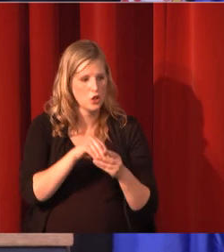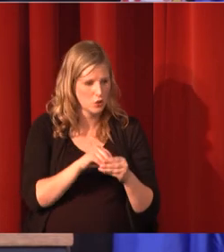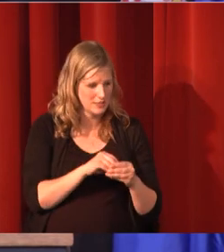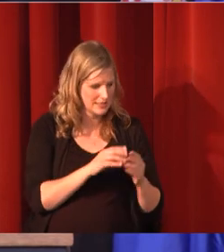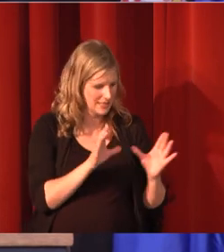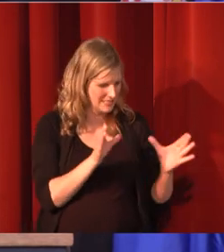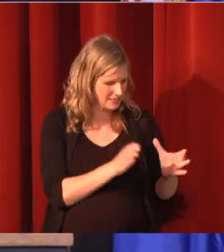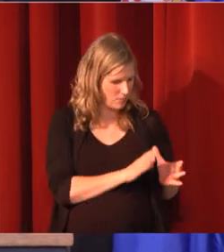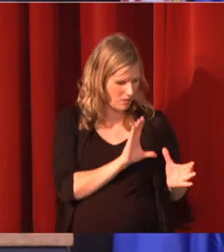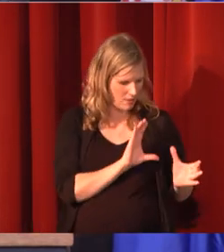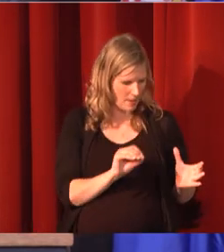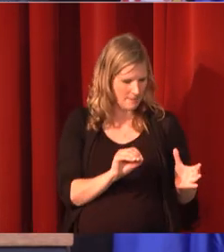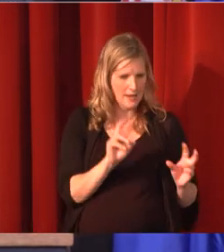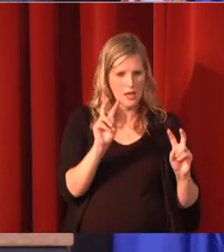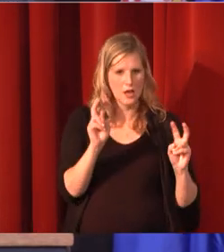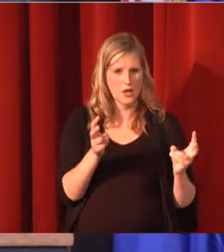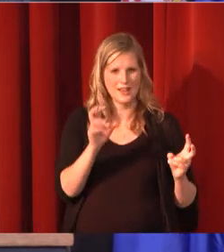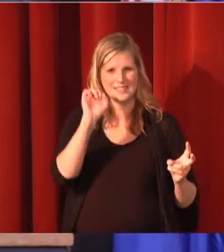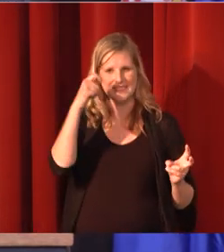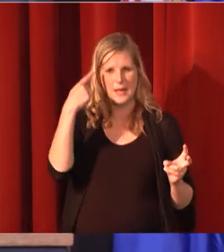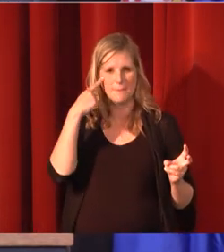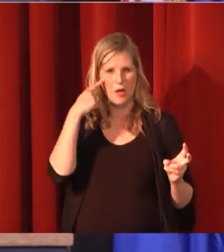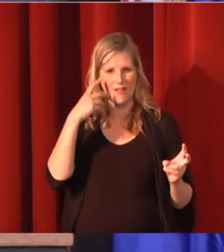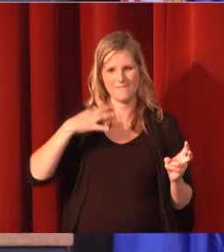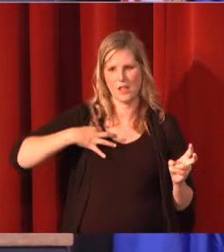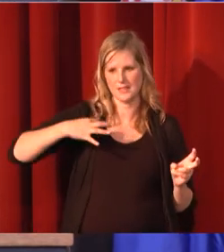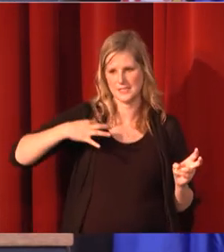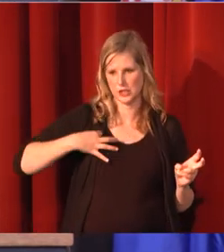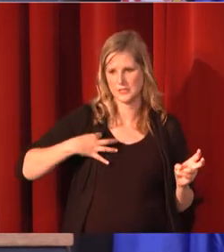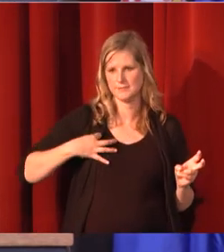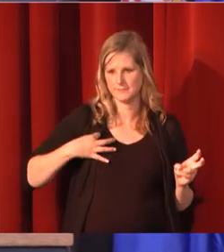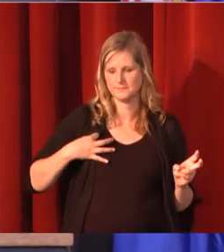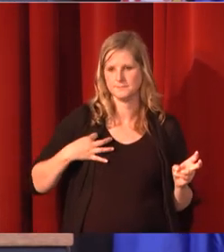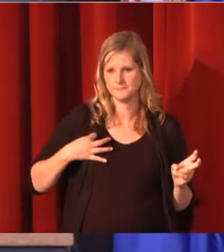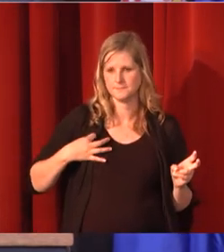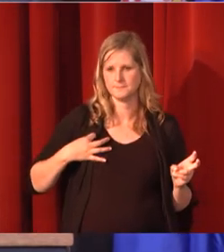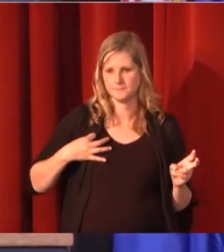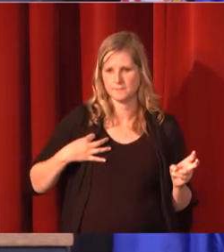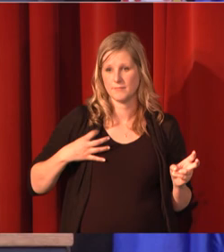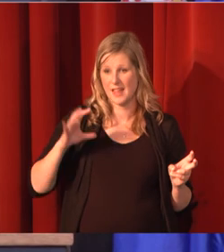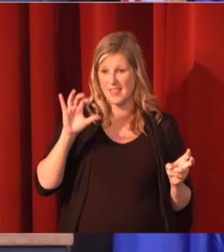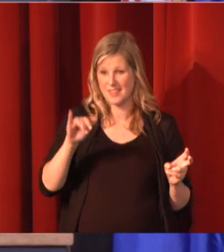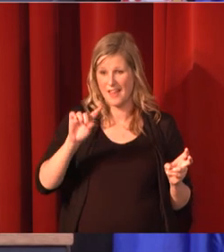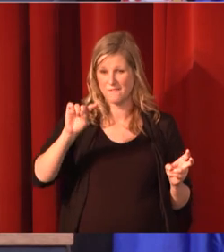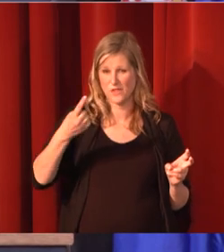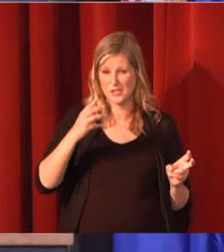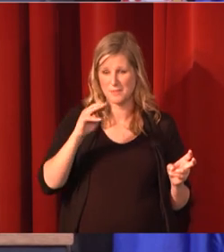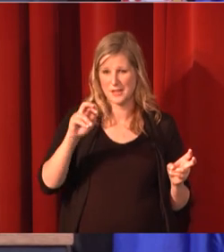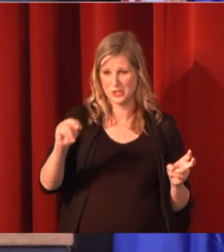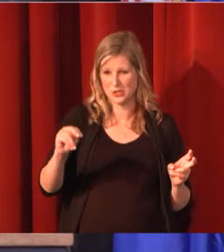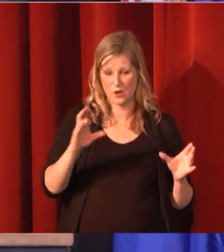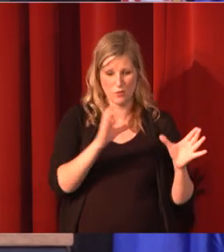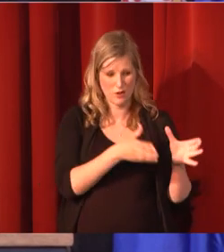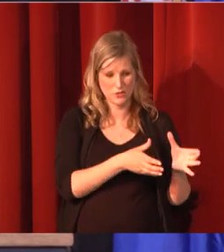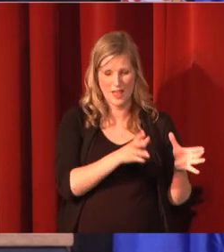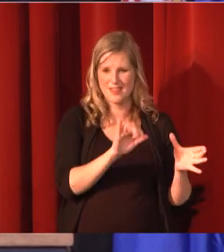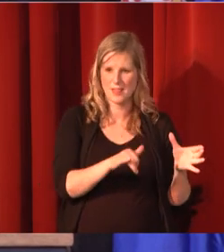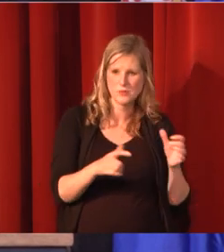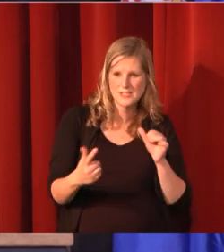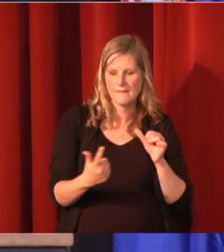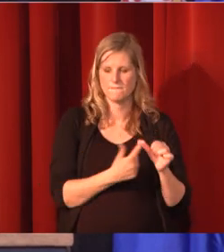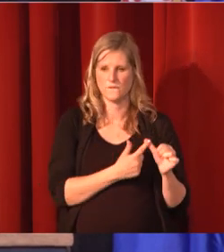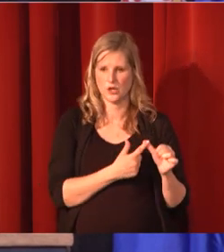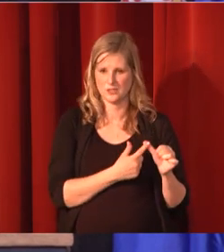company called the st. Paul volunteers that first Minnesota regiment was one of the first